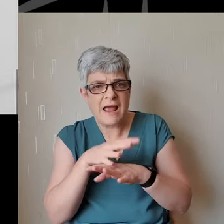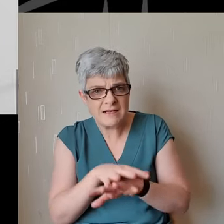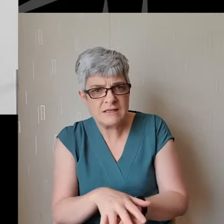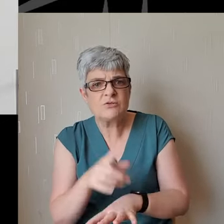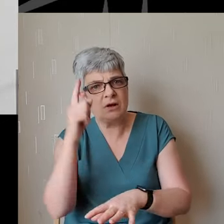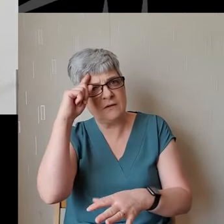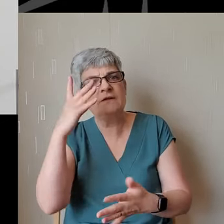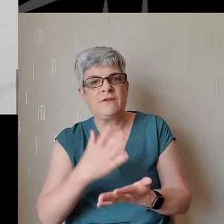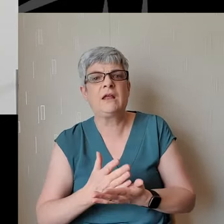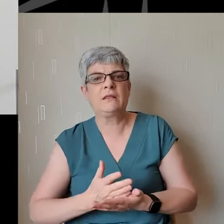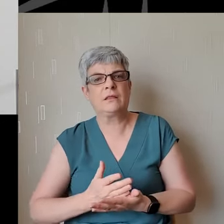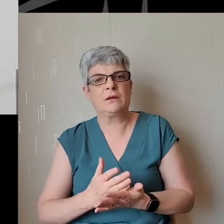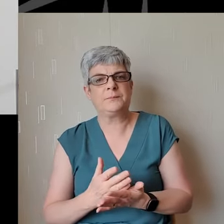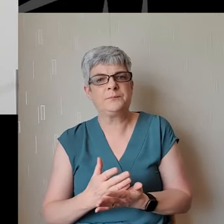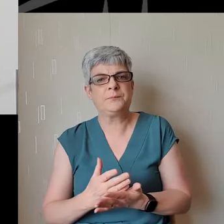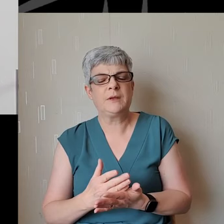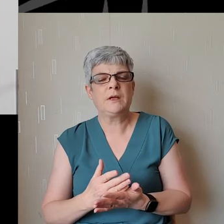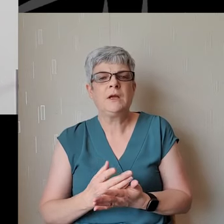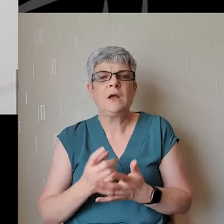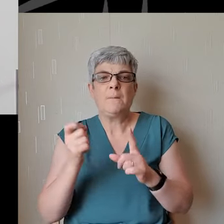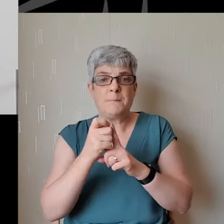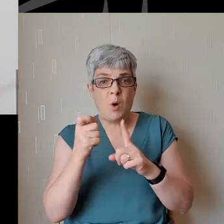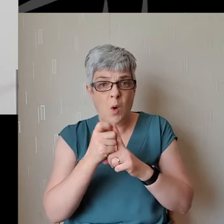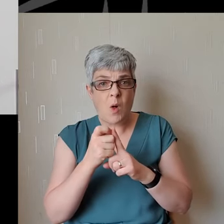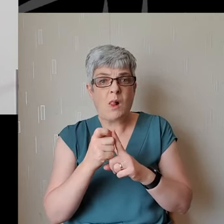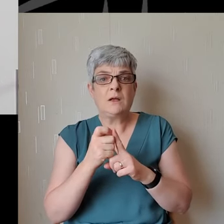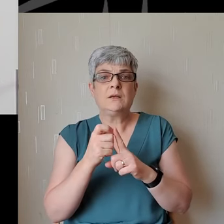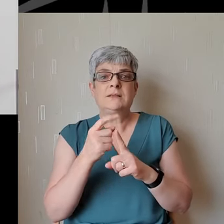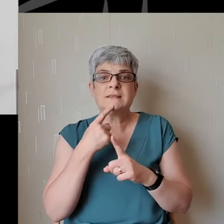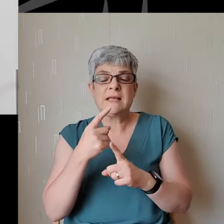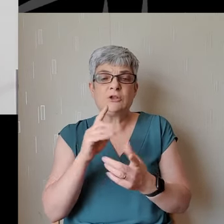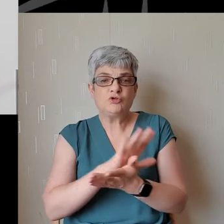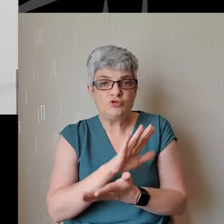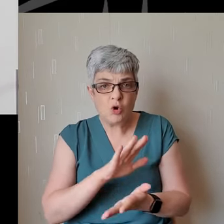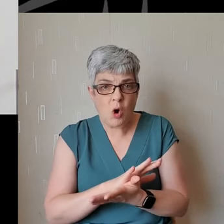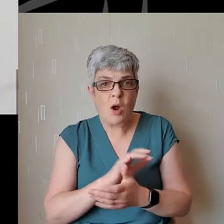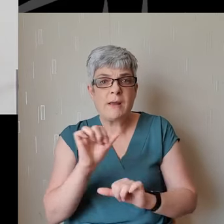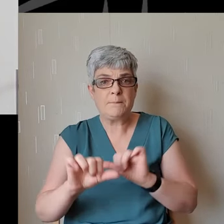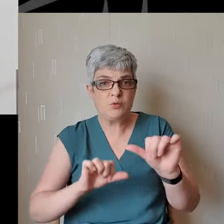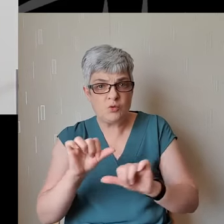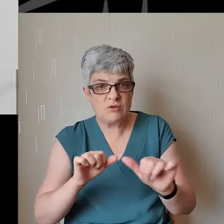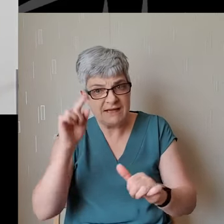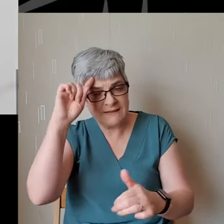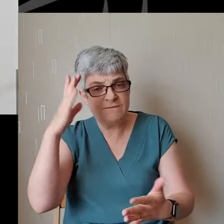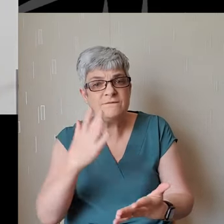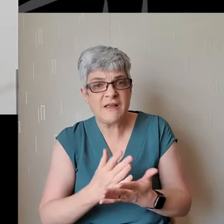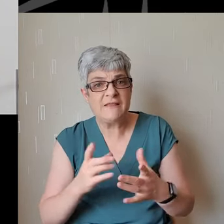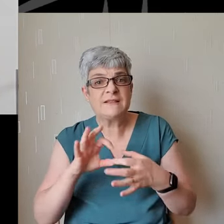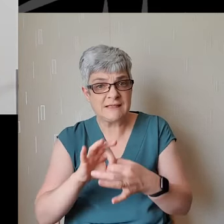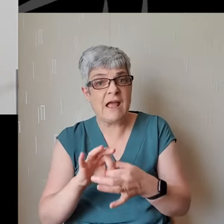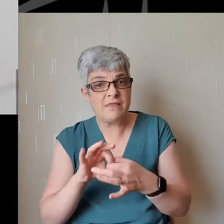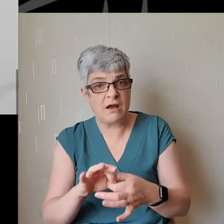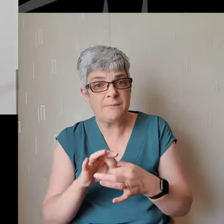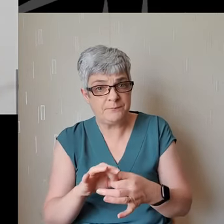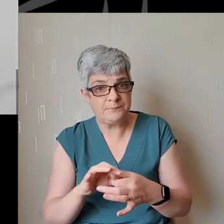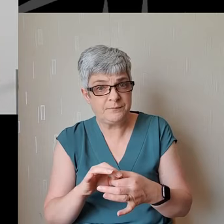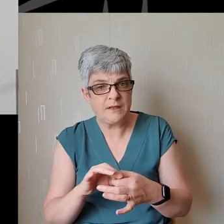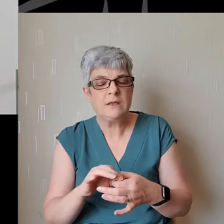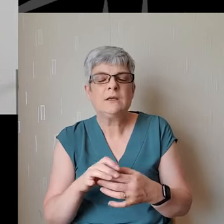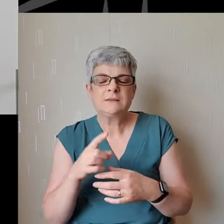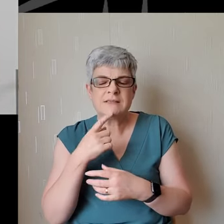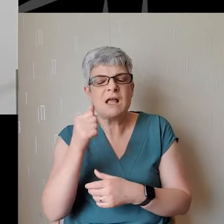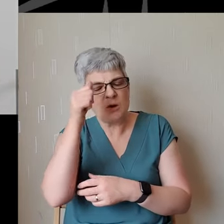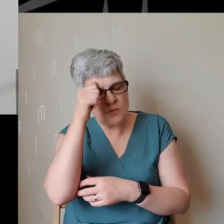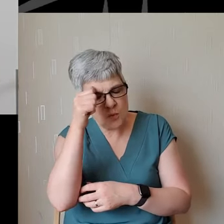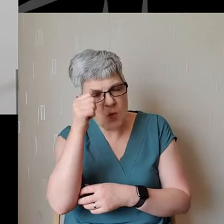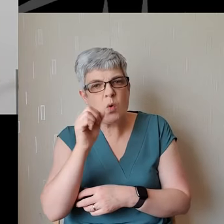faith. Paul puts joy and progress in the faith together, verse 25. "Convinced of this, I know that